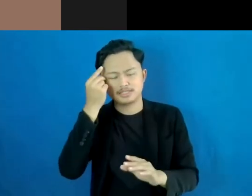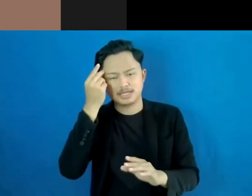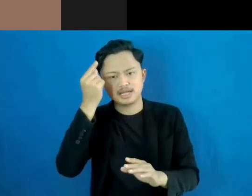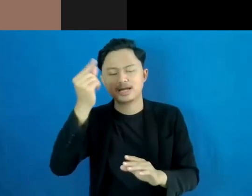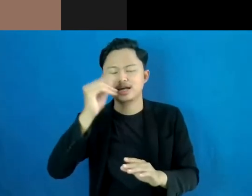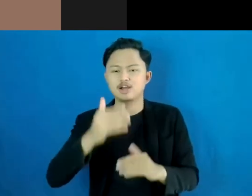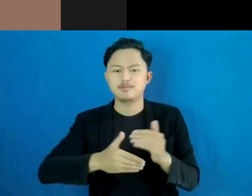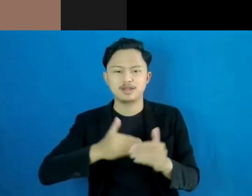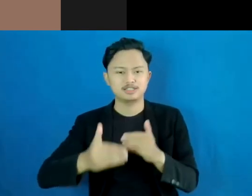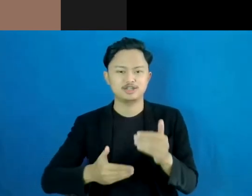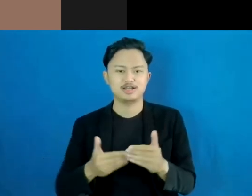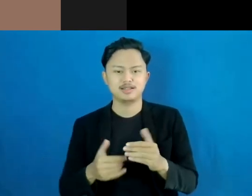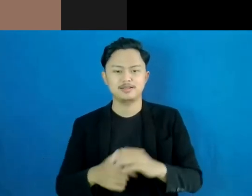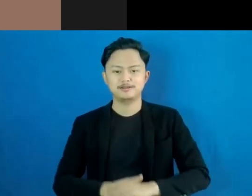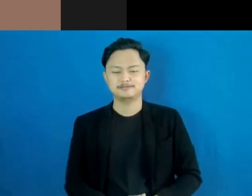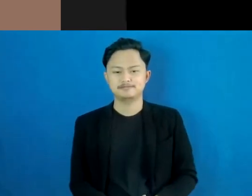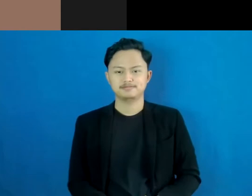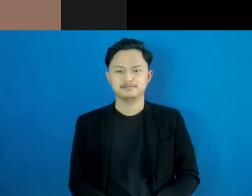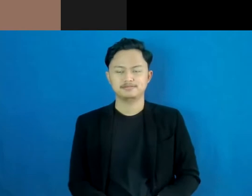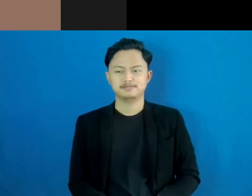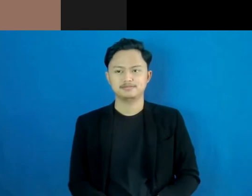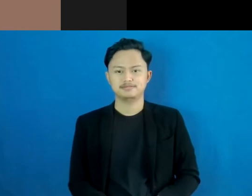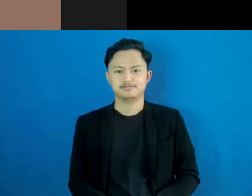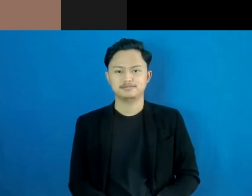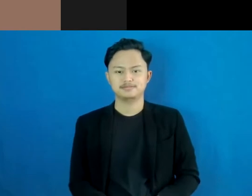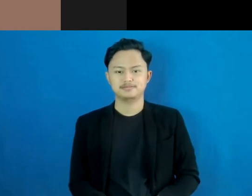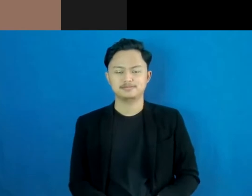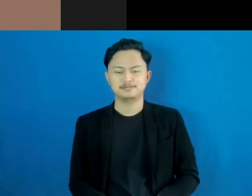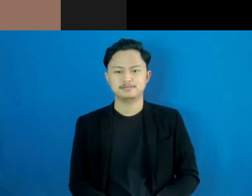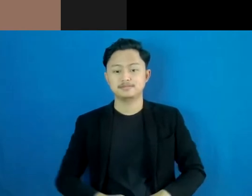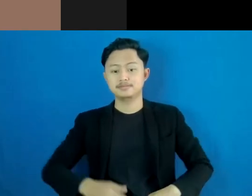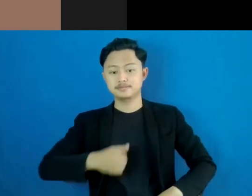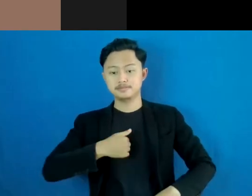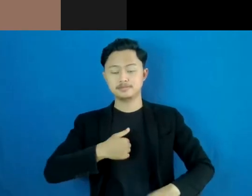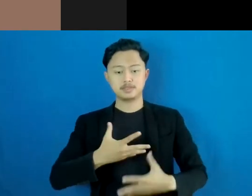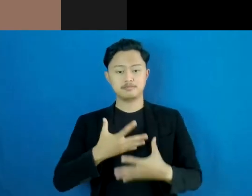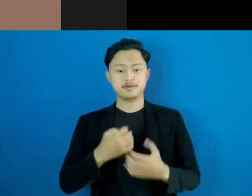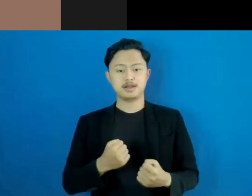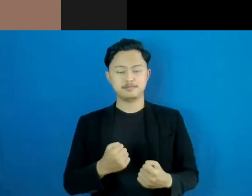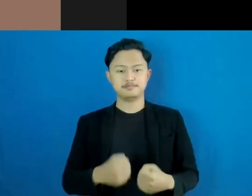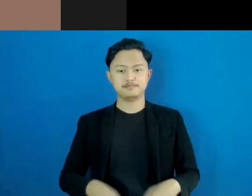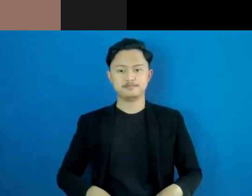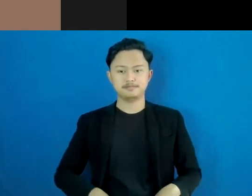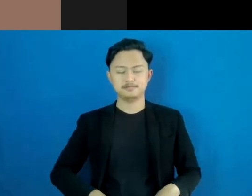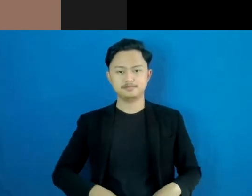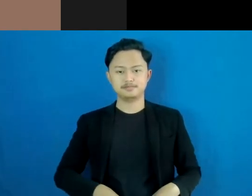e-buses. We'll also reach out to you hopefully further